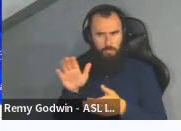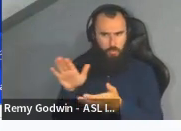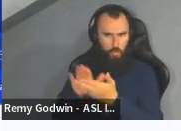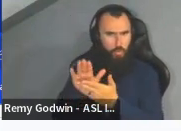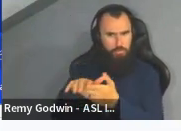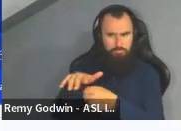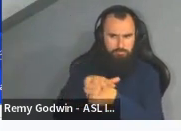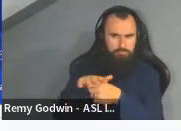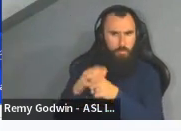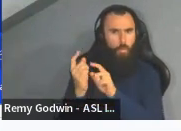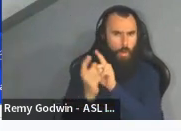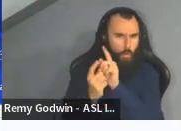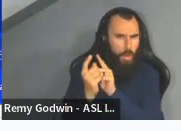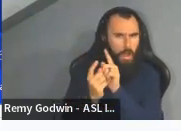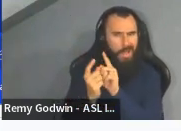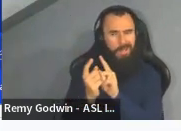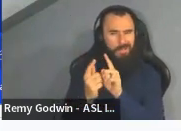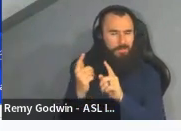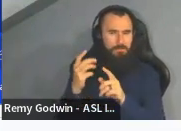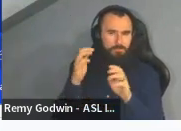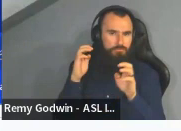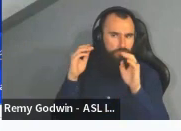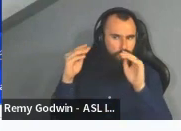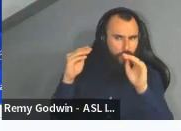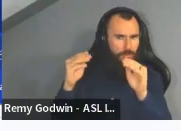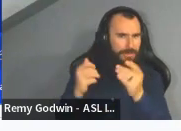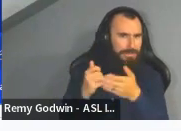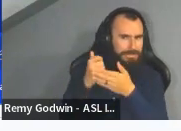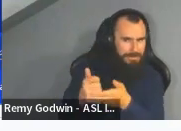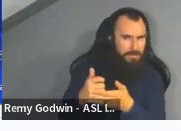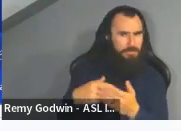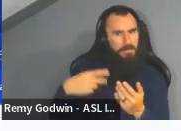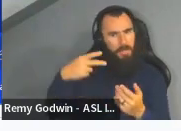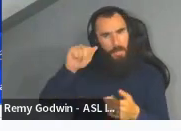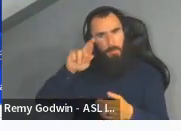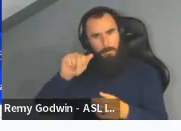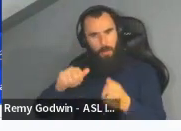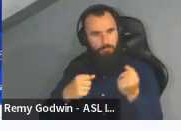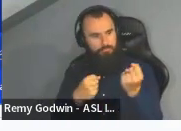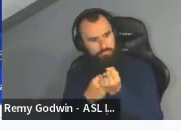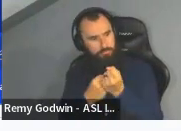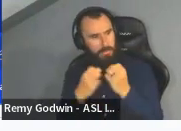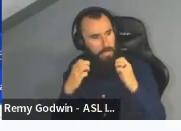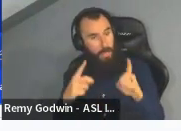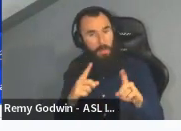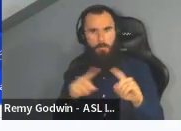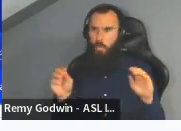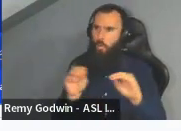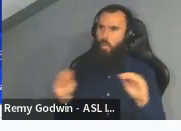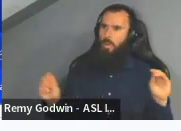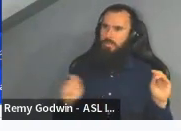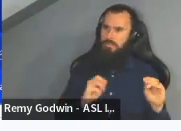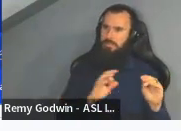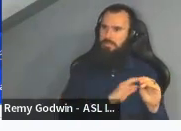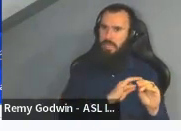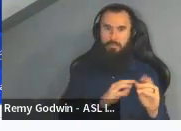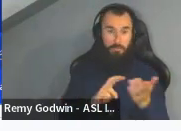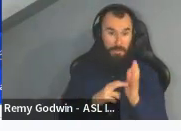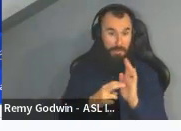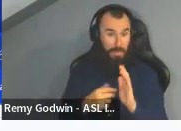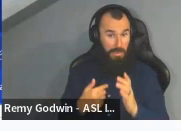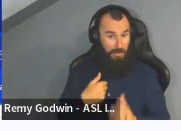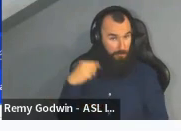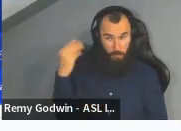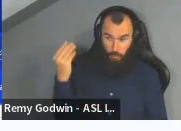instructional assistant or para-educator, but failing to hire staff for this position. So I've been told myself, we just don't have